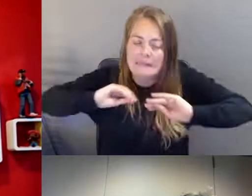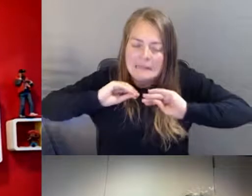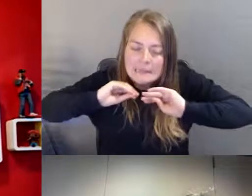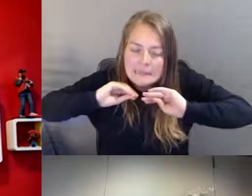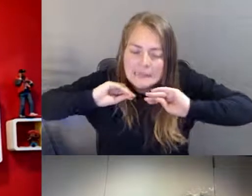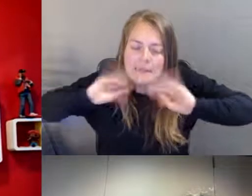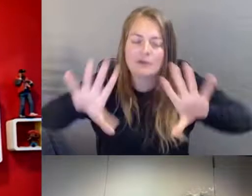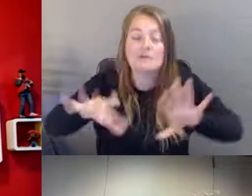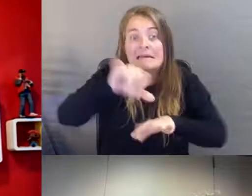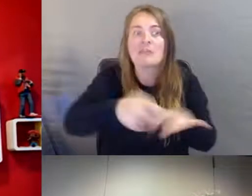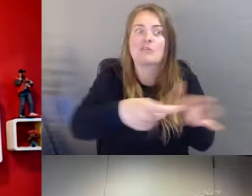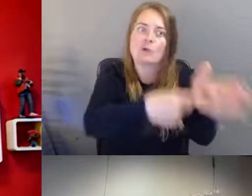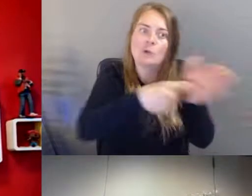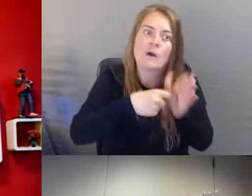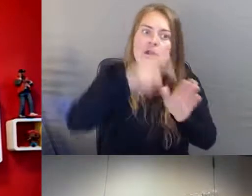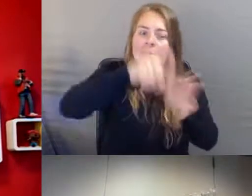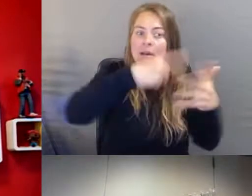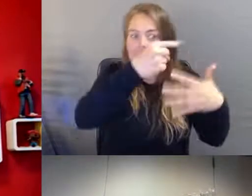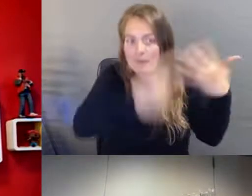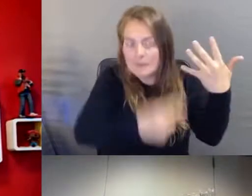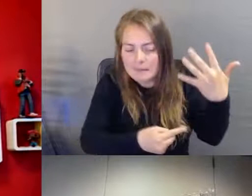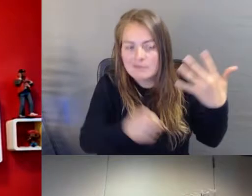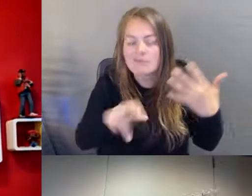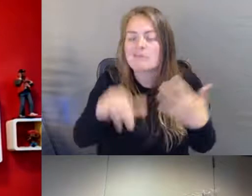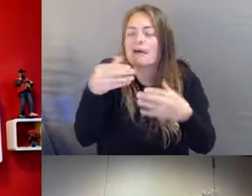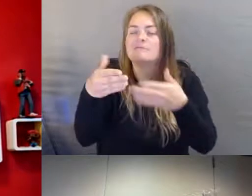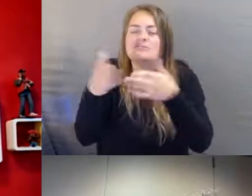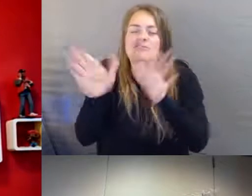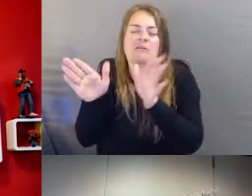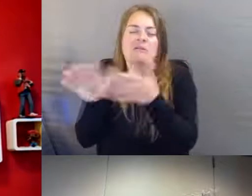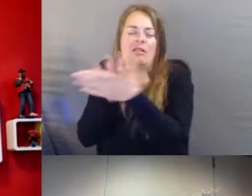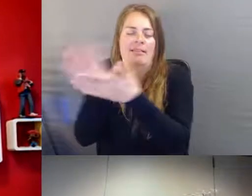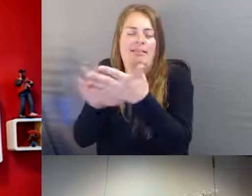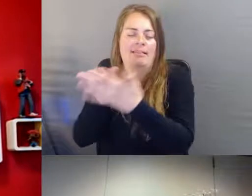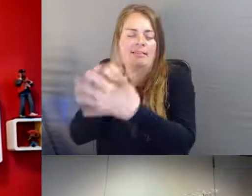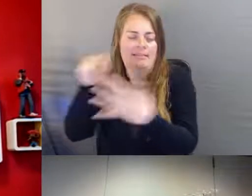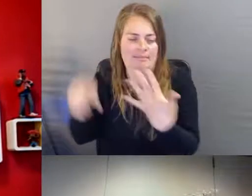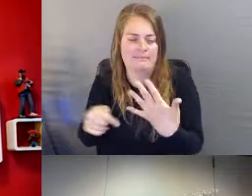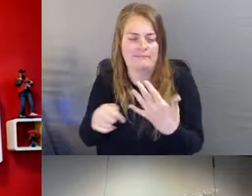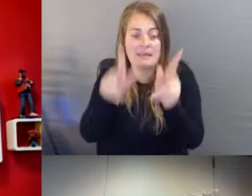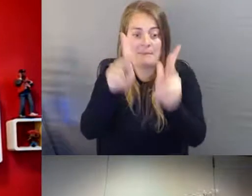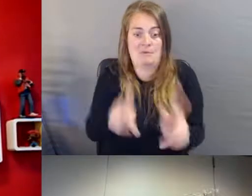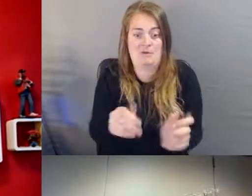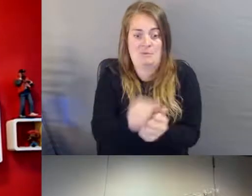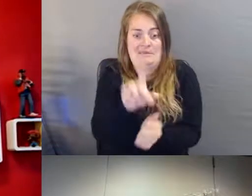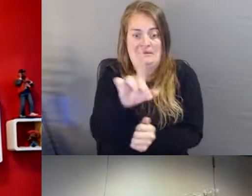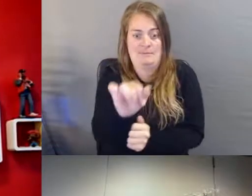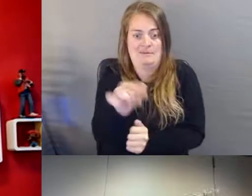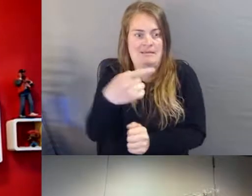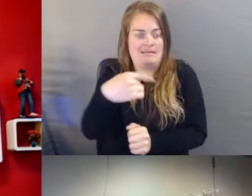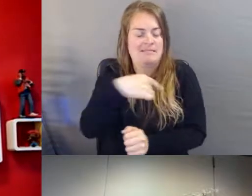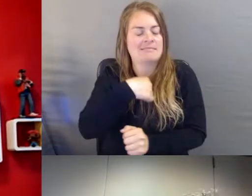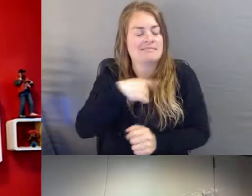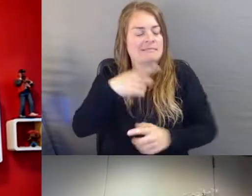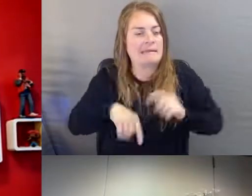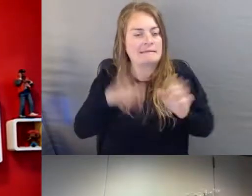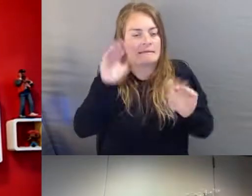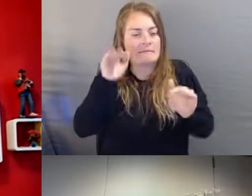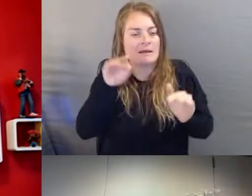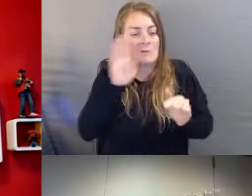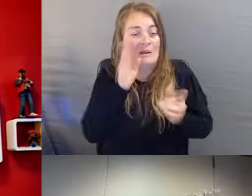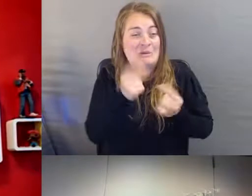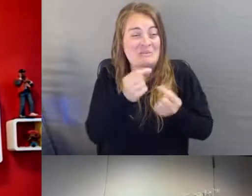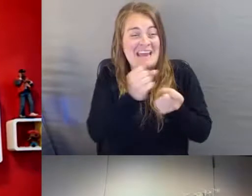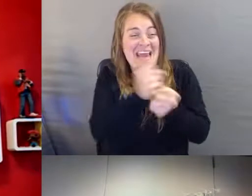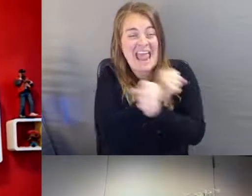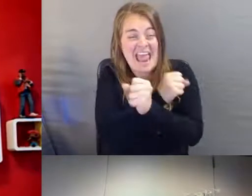right out the gate that these are going to be the expectations, because that person with a disability can't expect that you're going to have to be able to do everything to